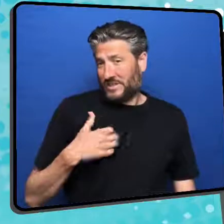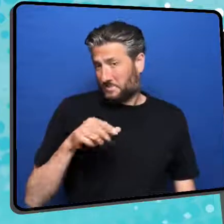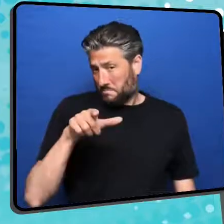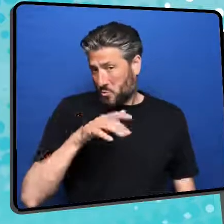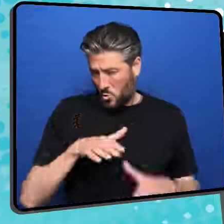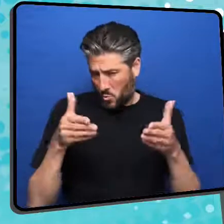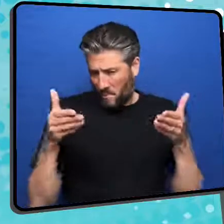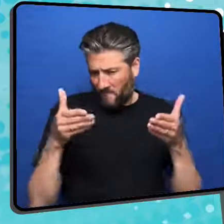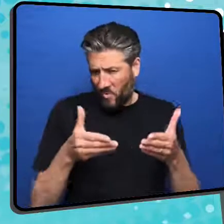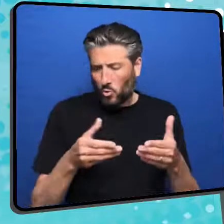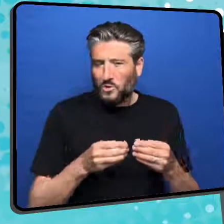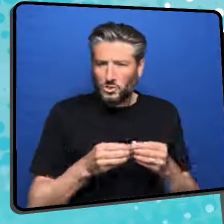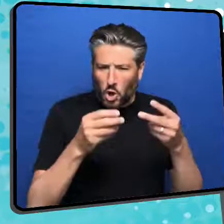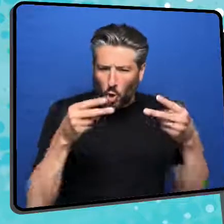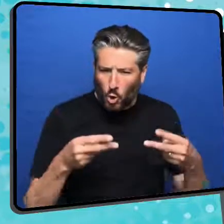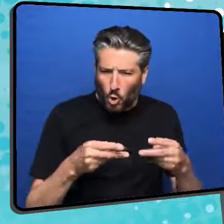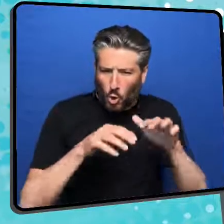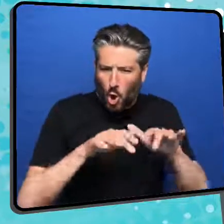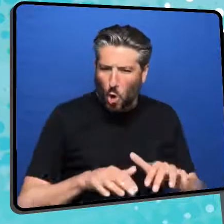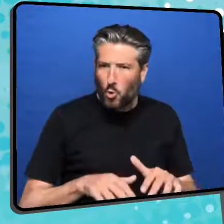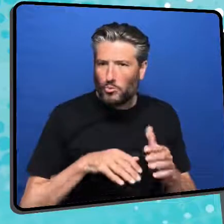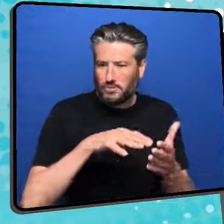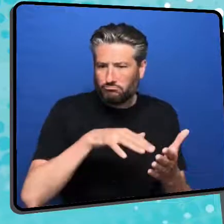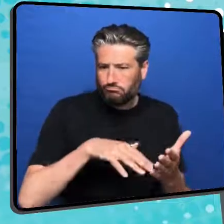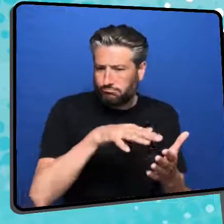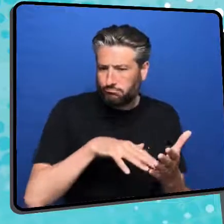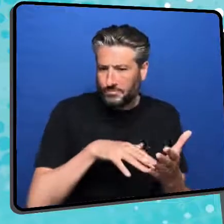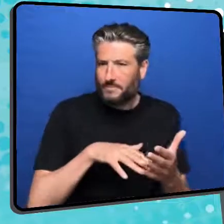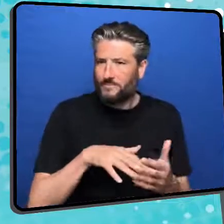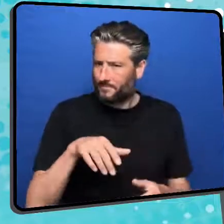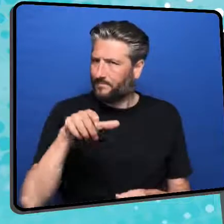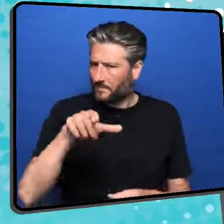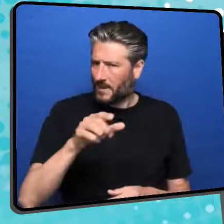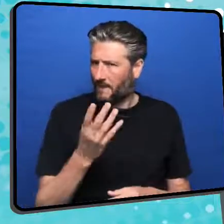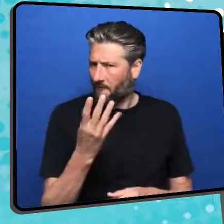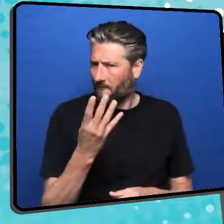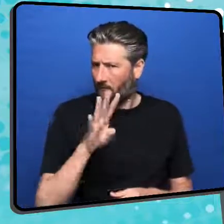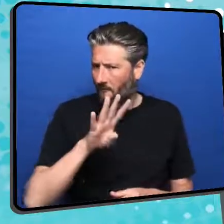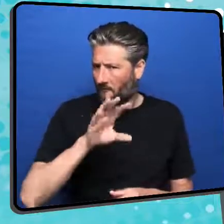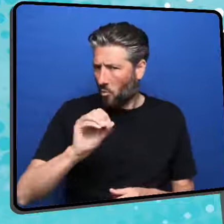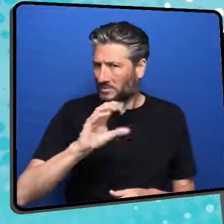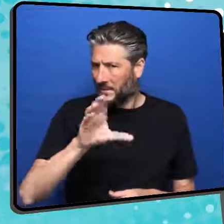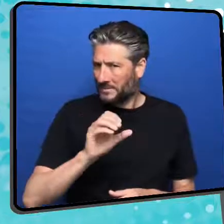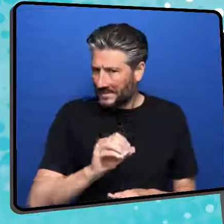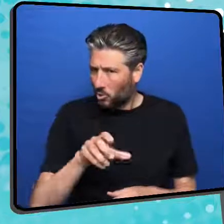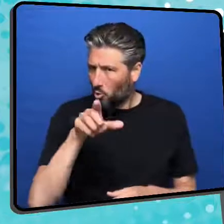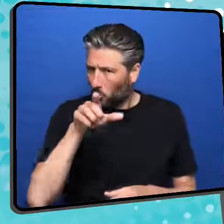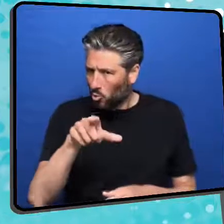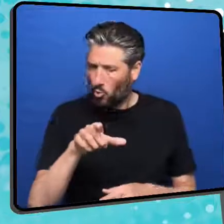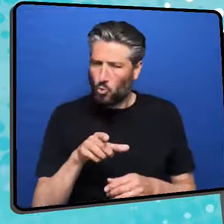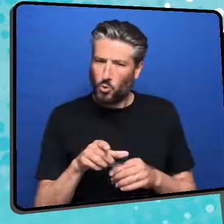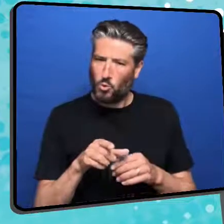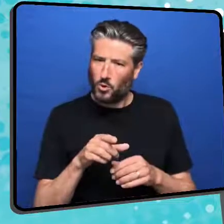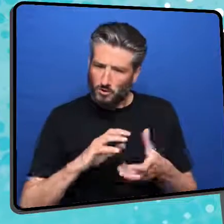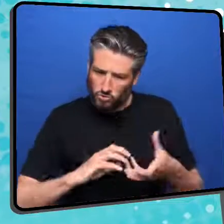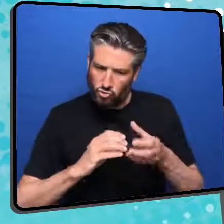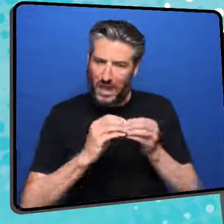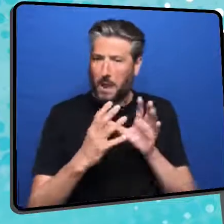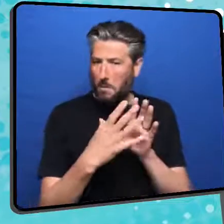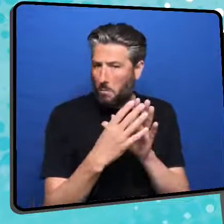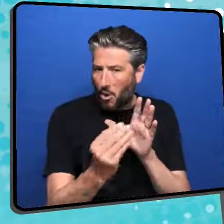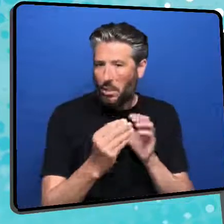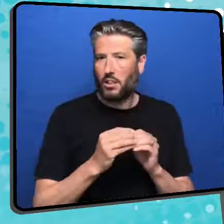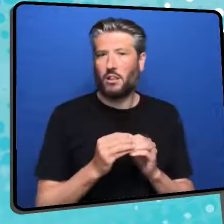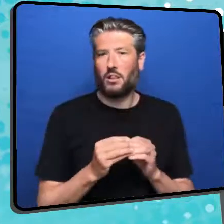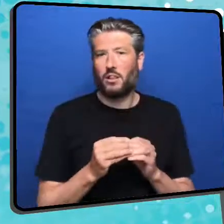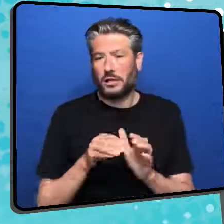The majority of your time is spent in that space, building those models, iterating on them. I'm sure. Yeah. I think